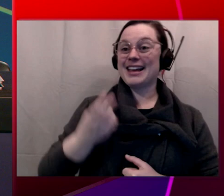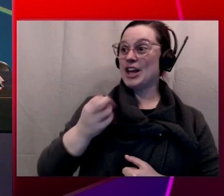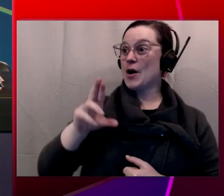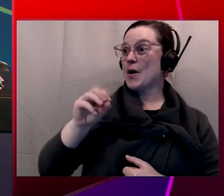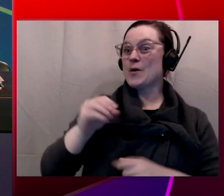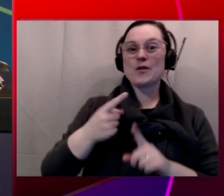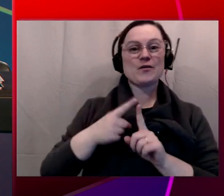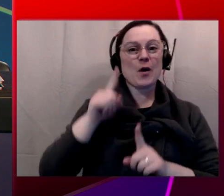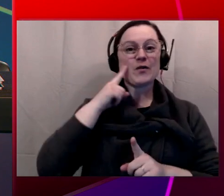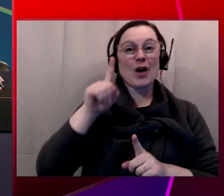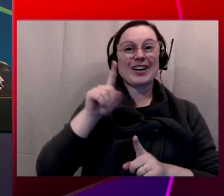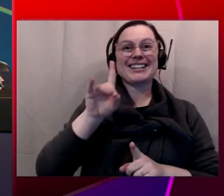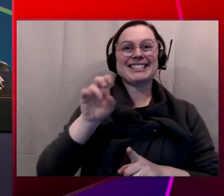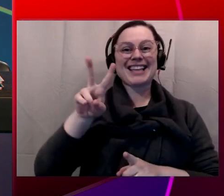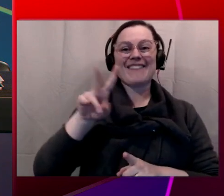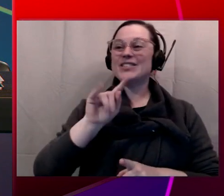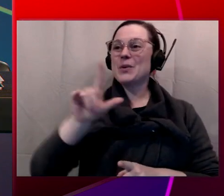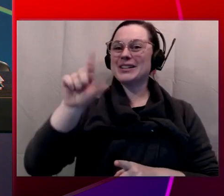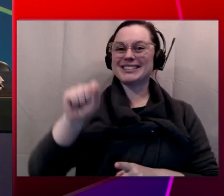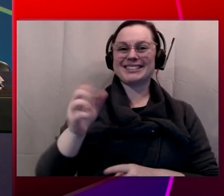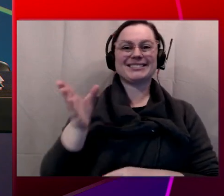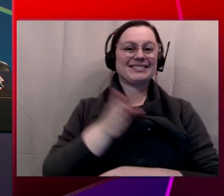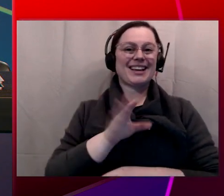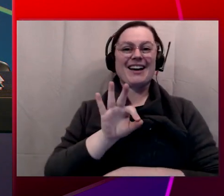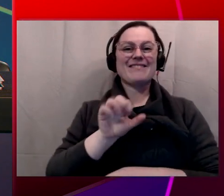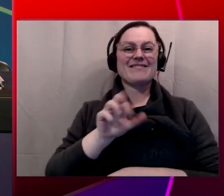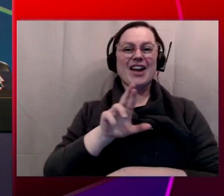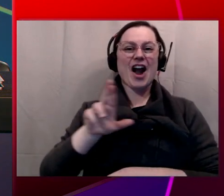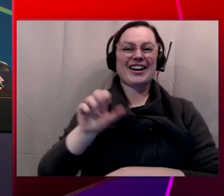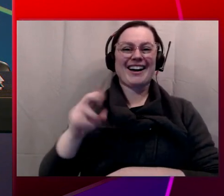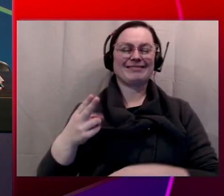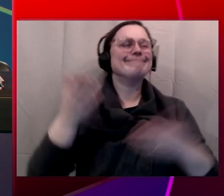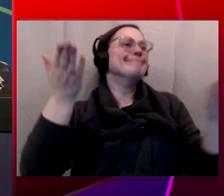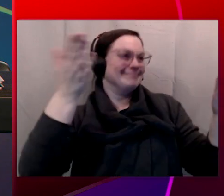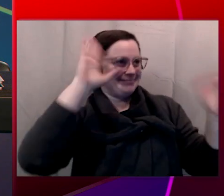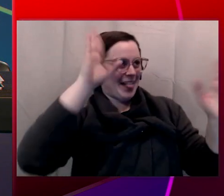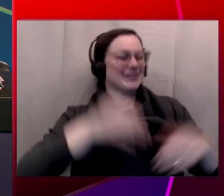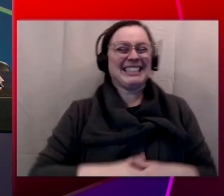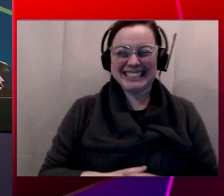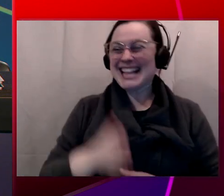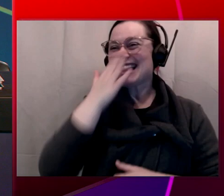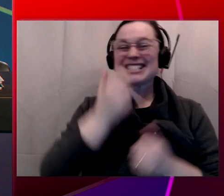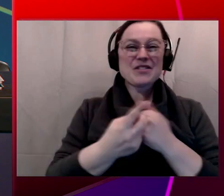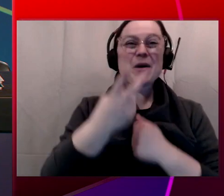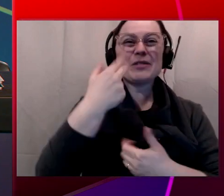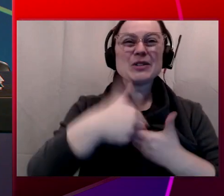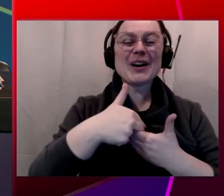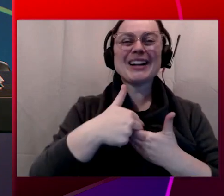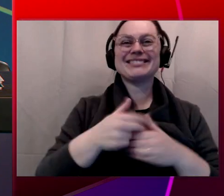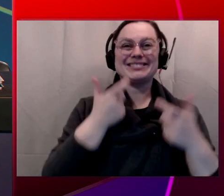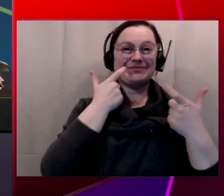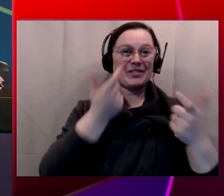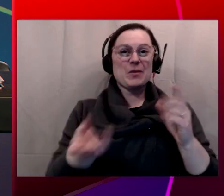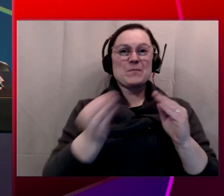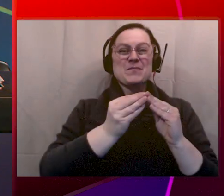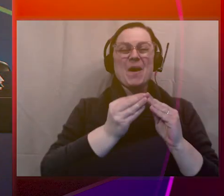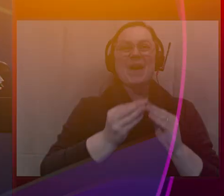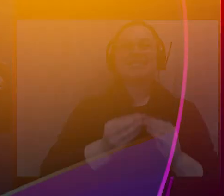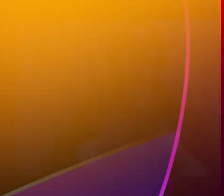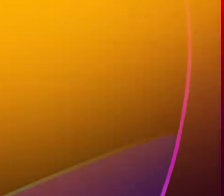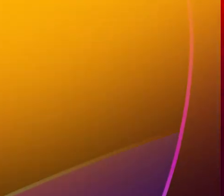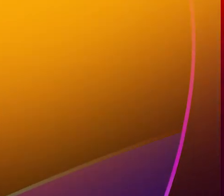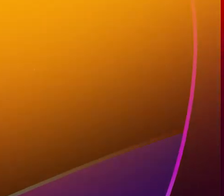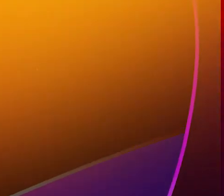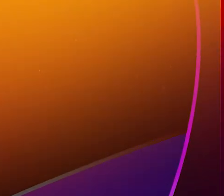DevTools, and Farrah. Thanks Farrah. everyone for joining. Stay tuned for more content right here with AWS On Air.